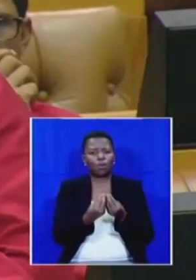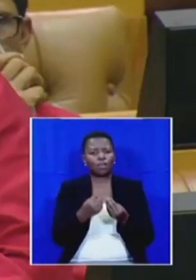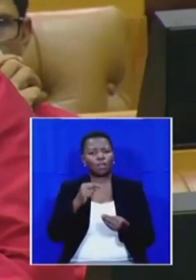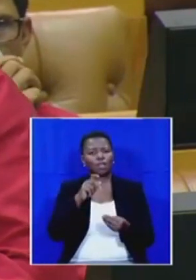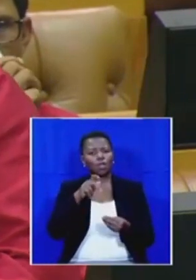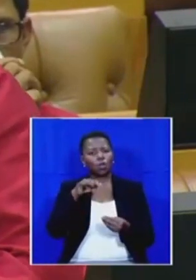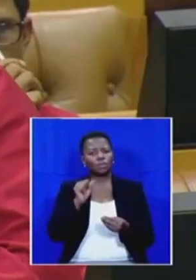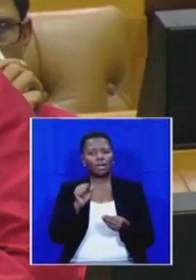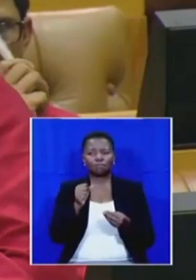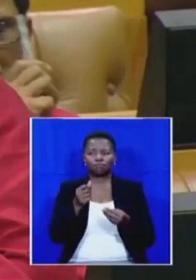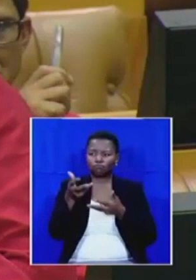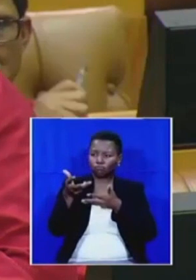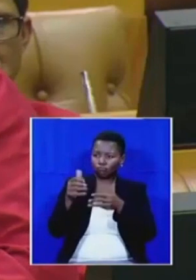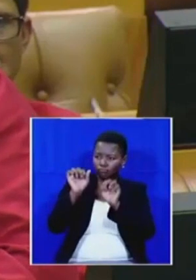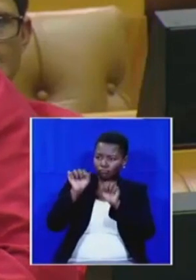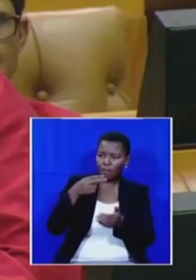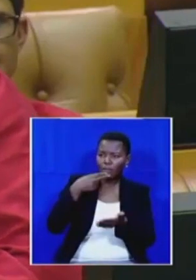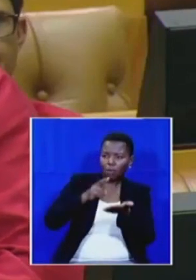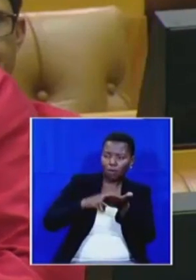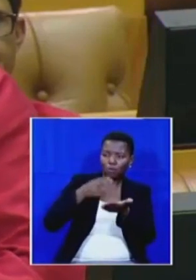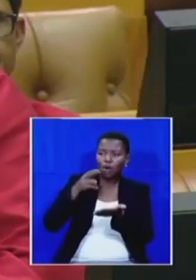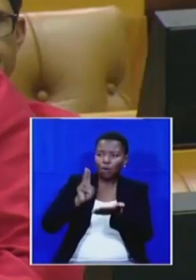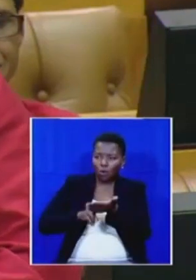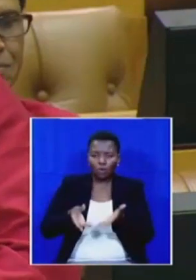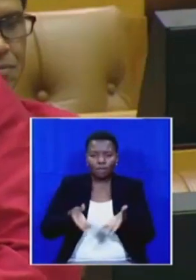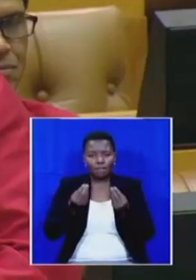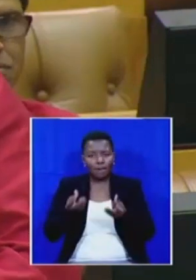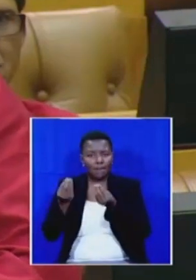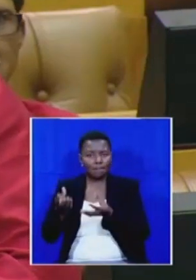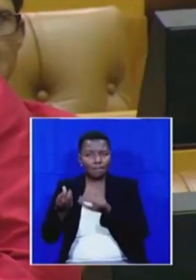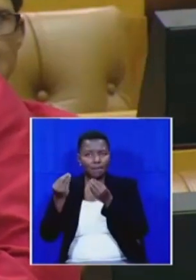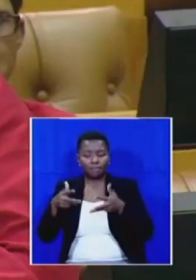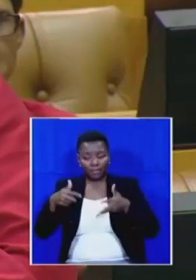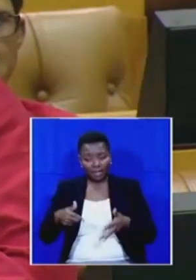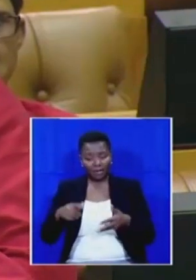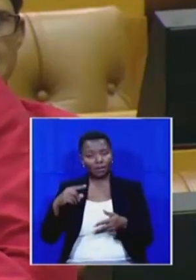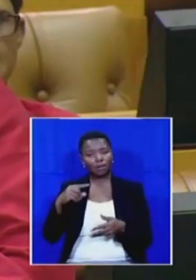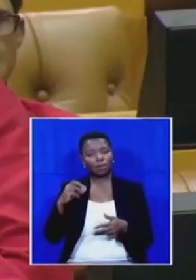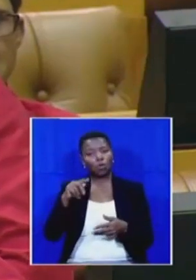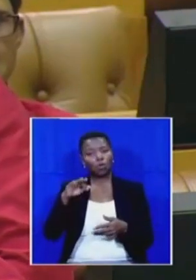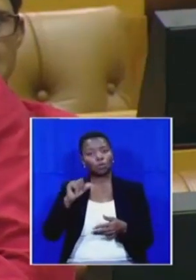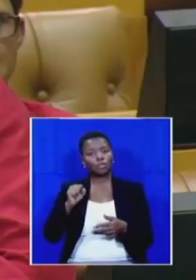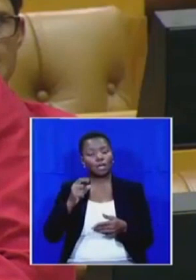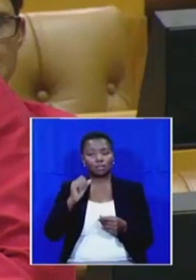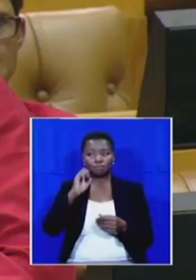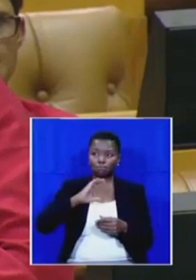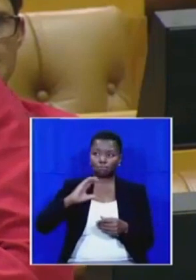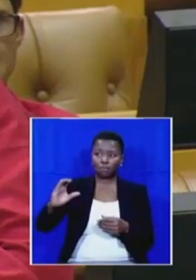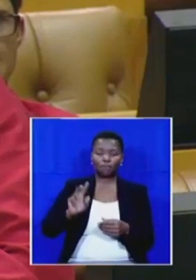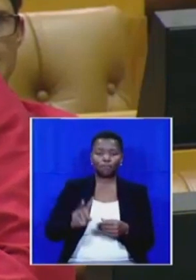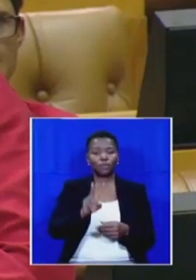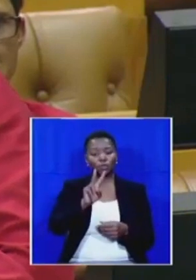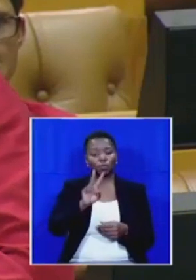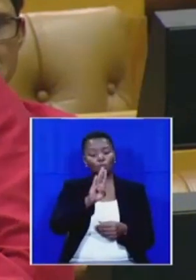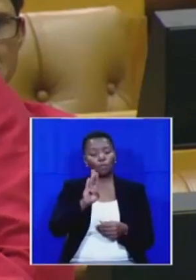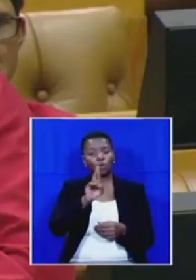their behalf. We know that the Guptas have already started to move 2 billion of ill-gotten